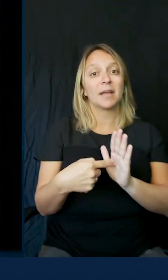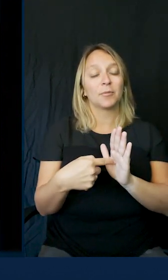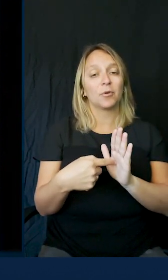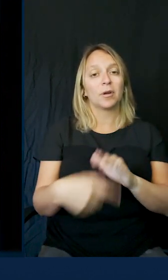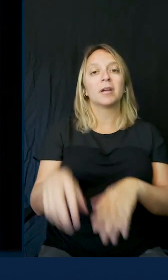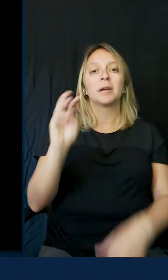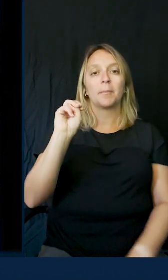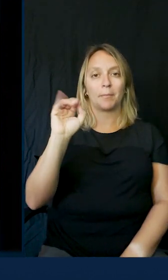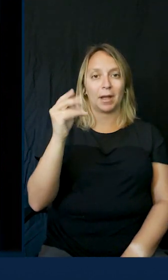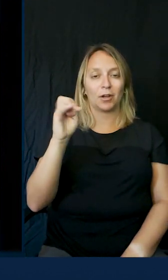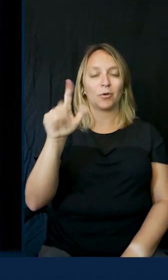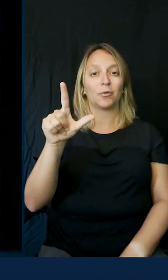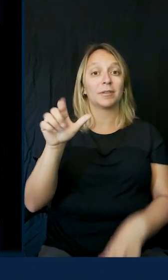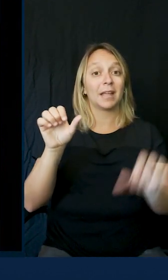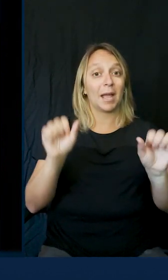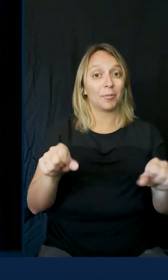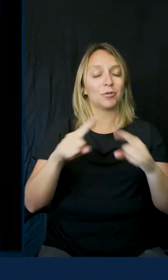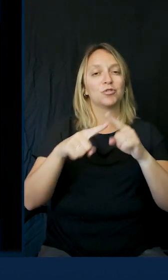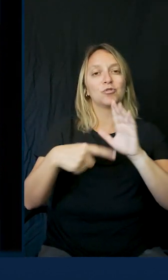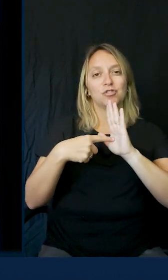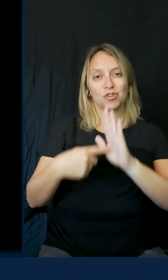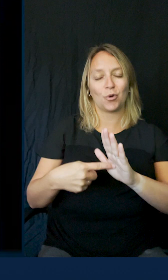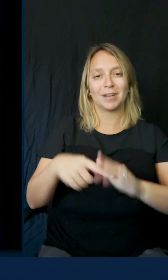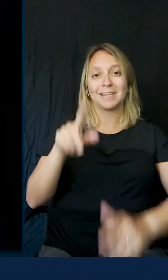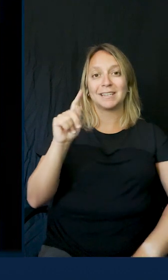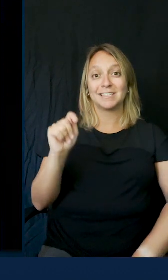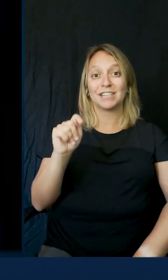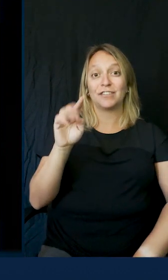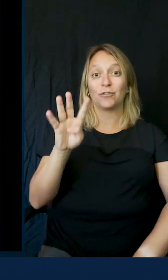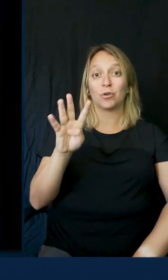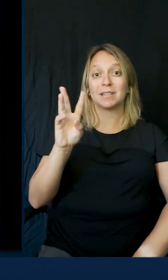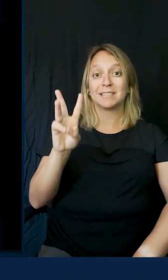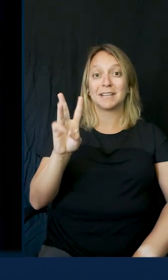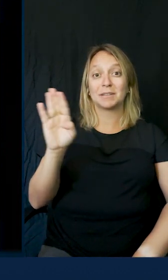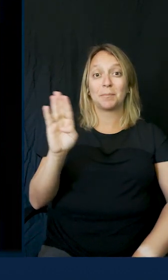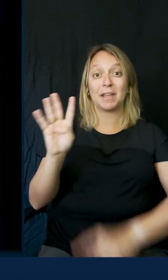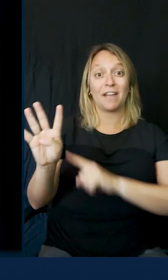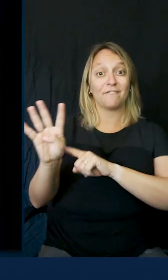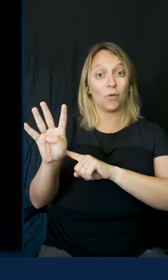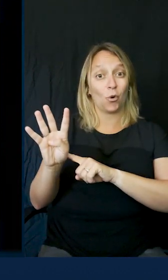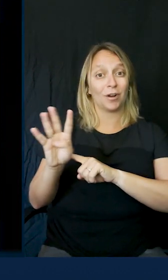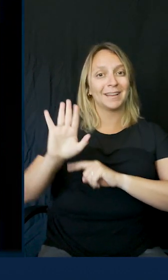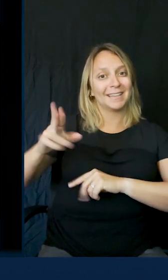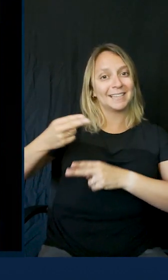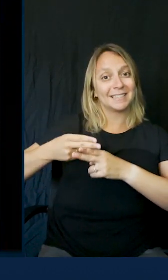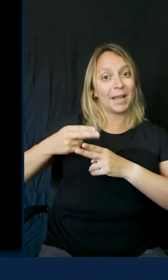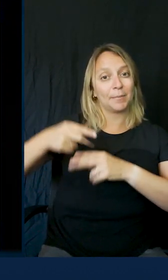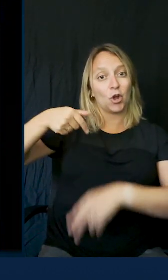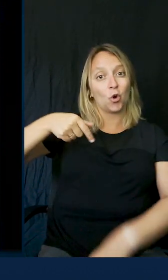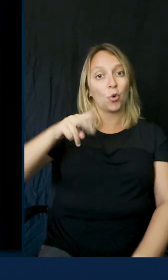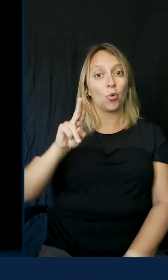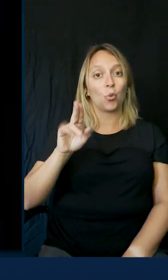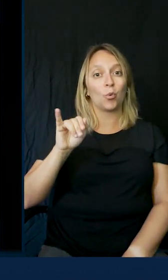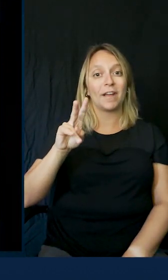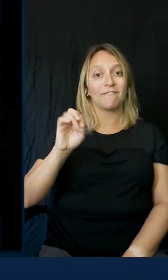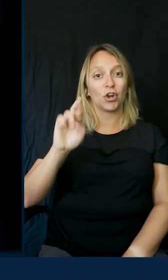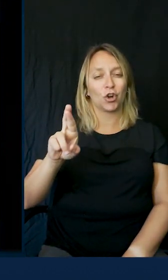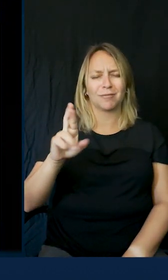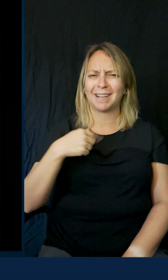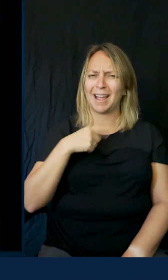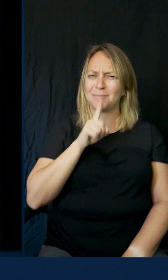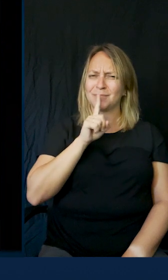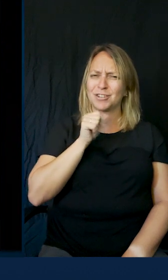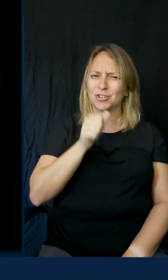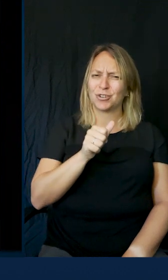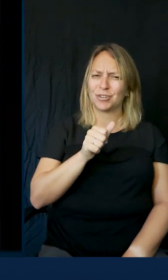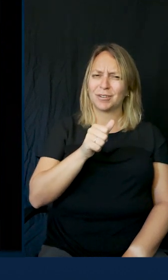from T46B4. Jenny, you talked about names, so his name is Quiver, and or actually I don't know if